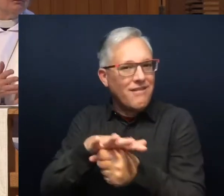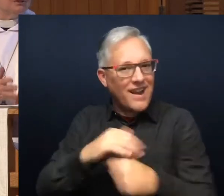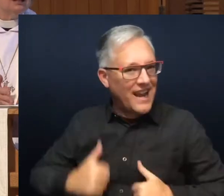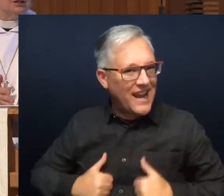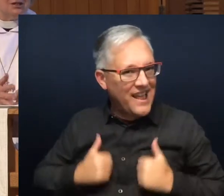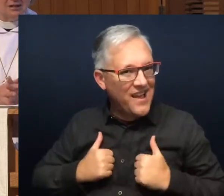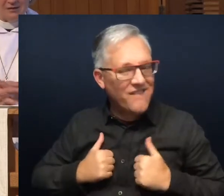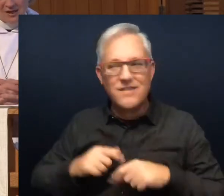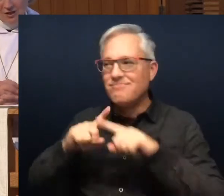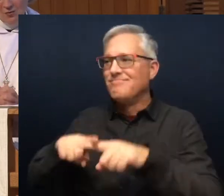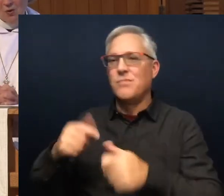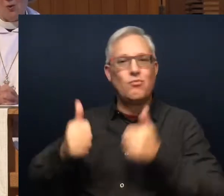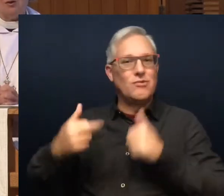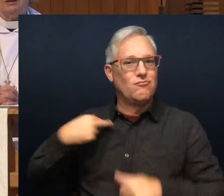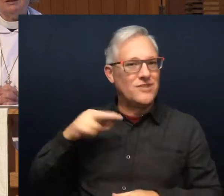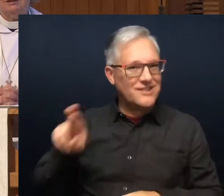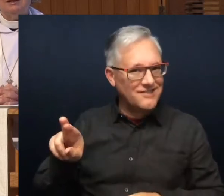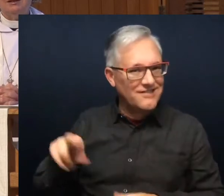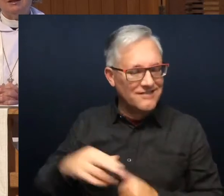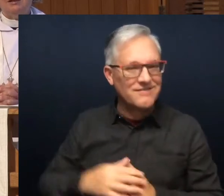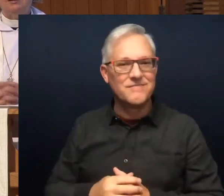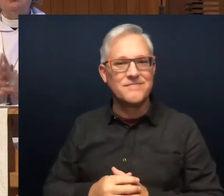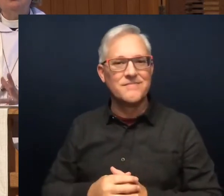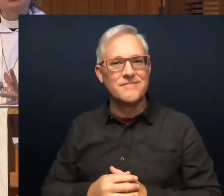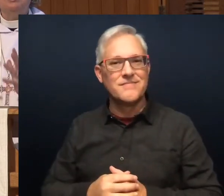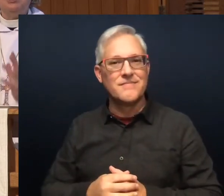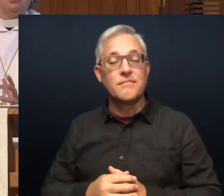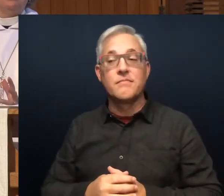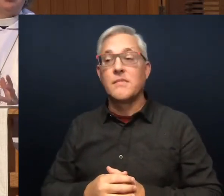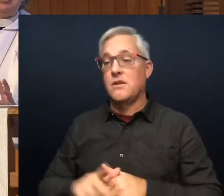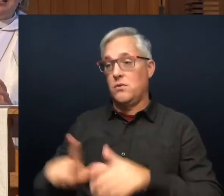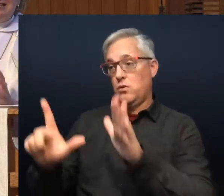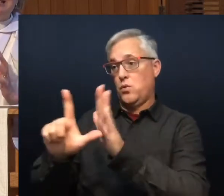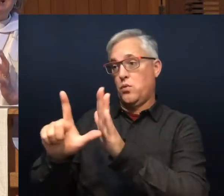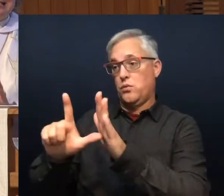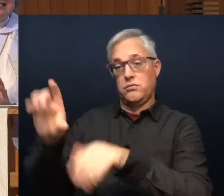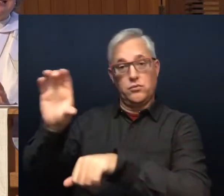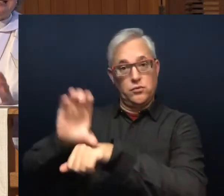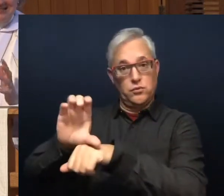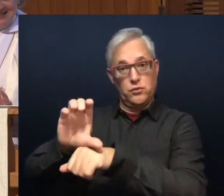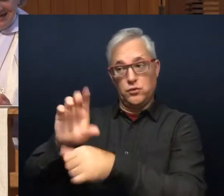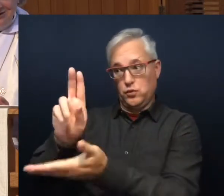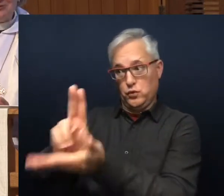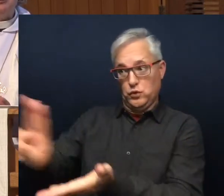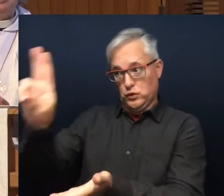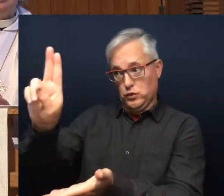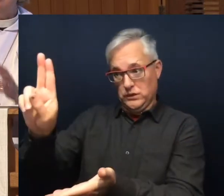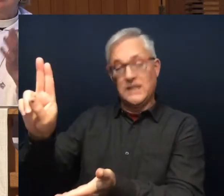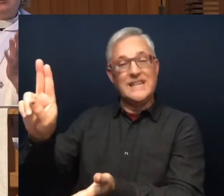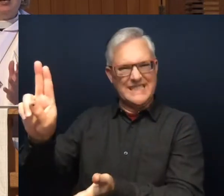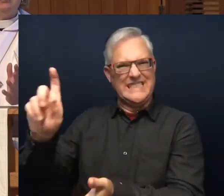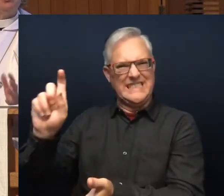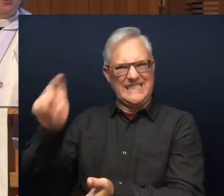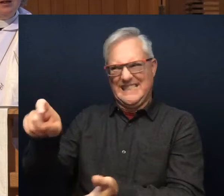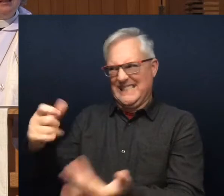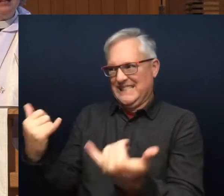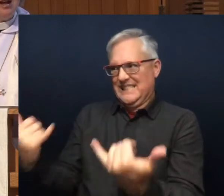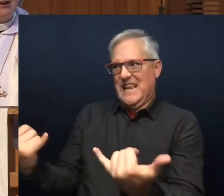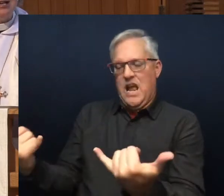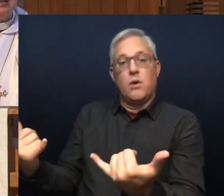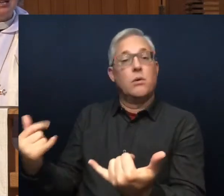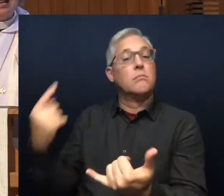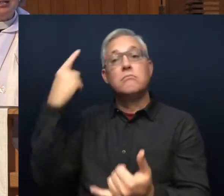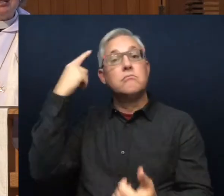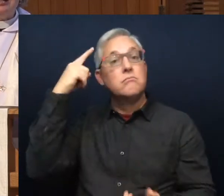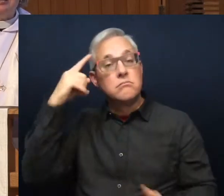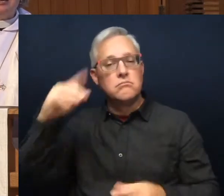or the religion that you hold. The Lutheran University is needed now to provide quality